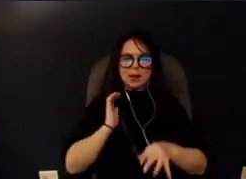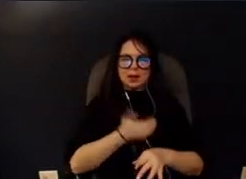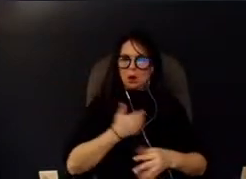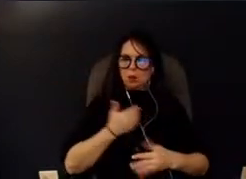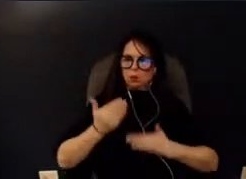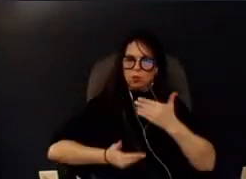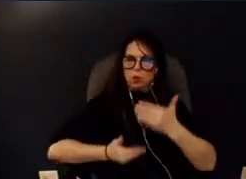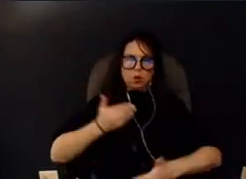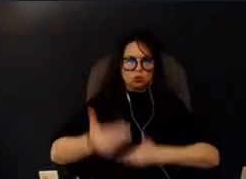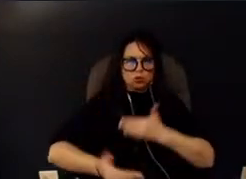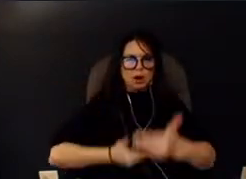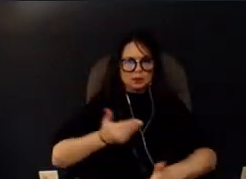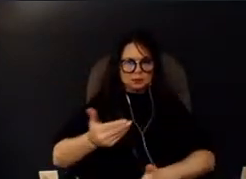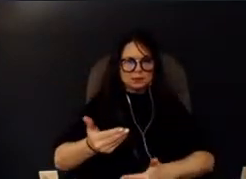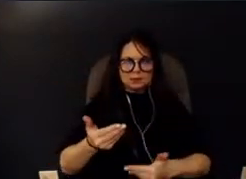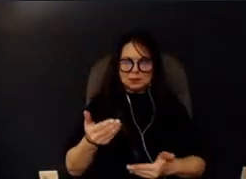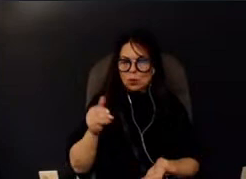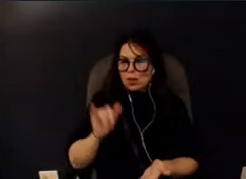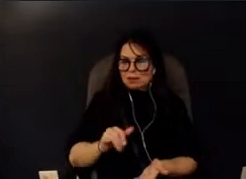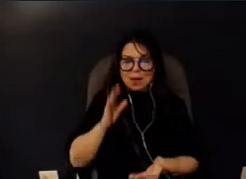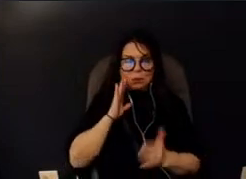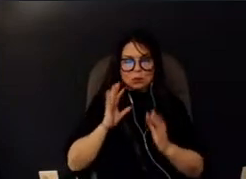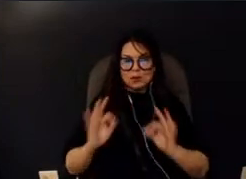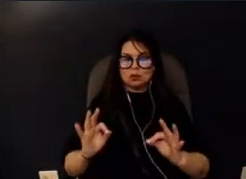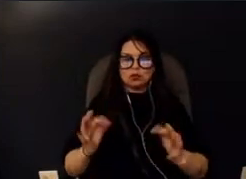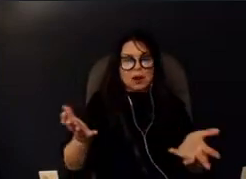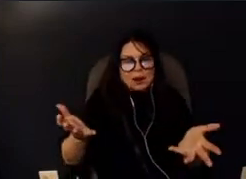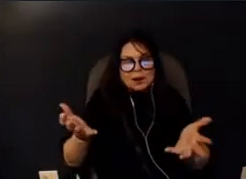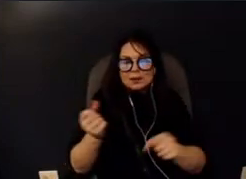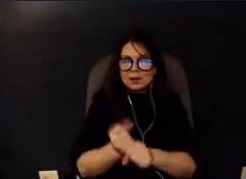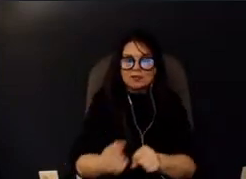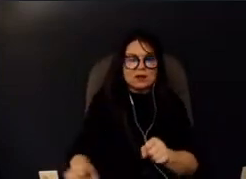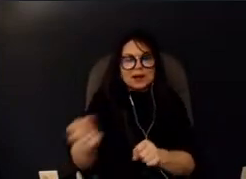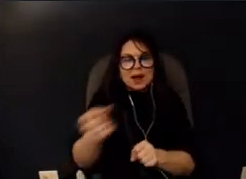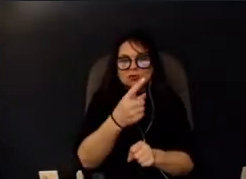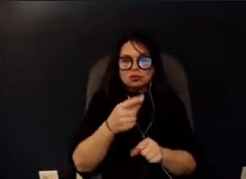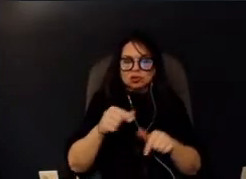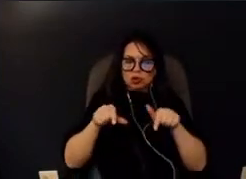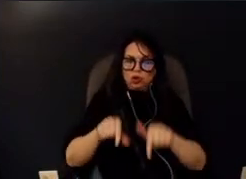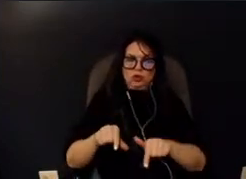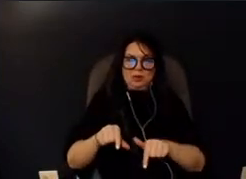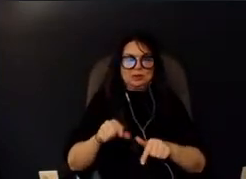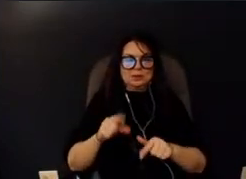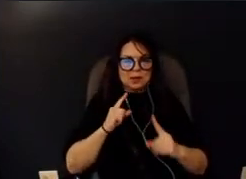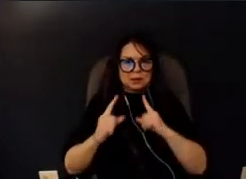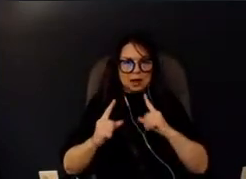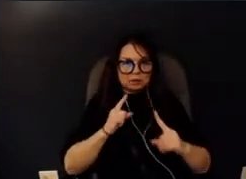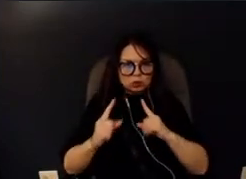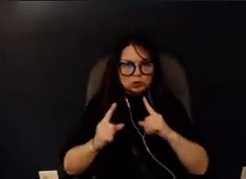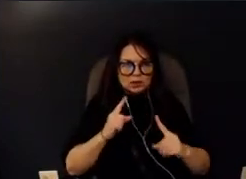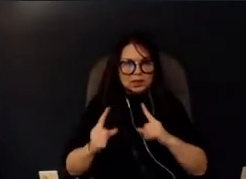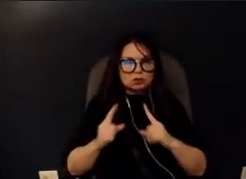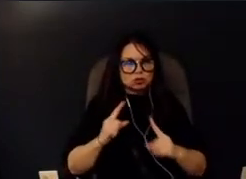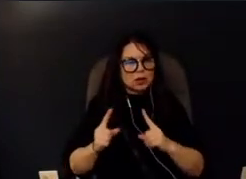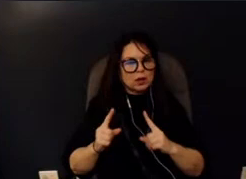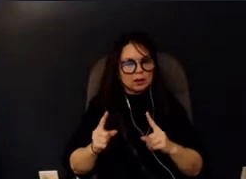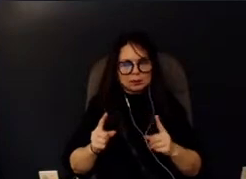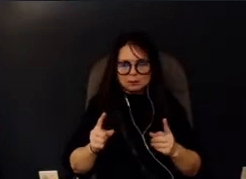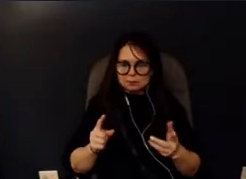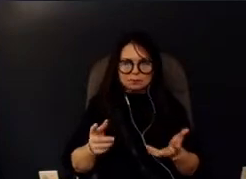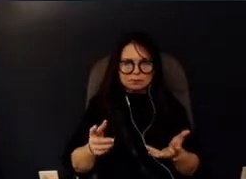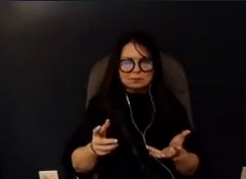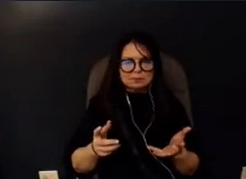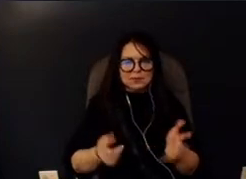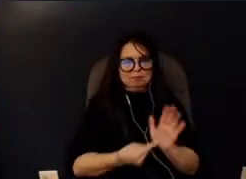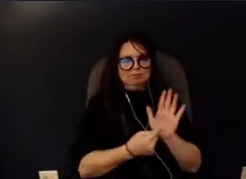So it would just be great if, you know, next year these conversations could much better reflect the needs around